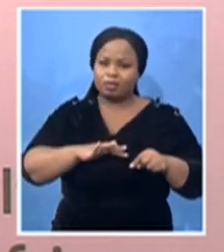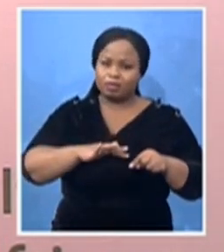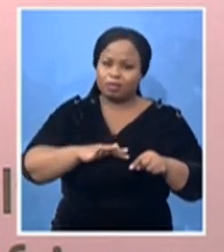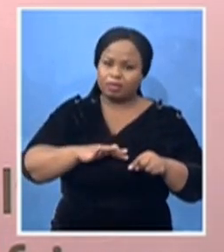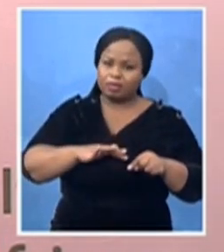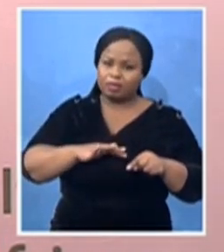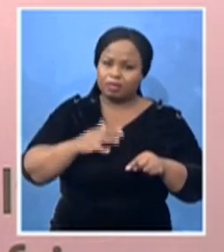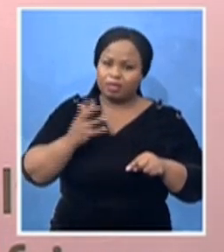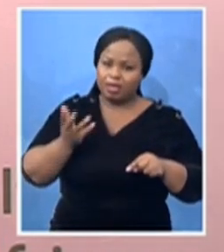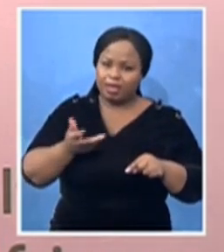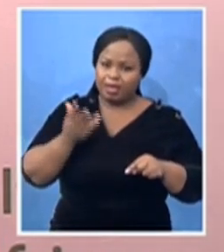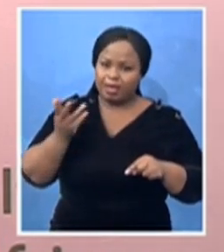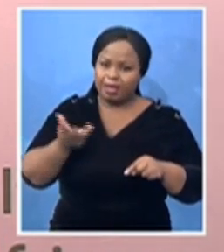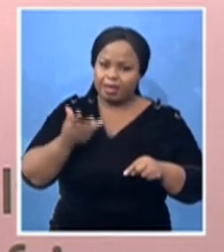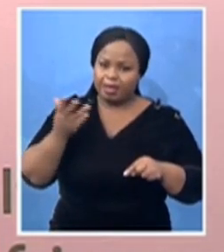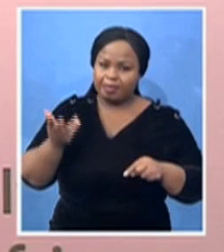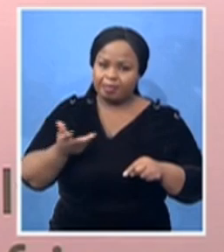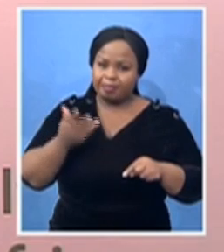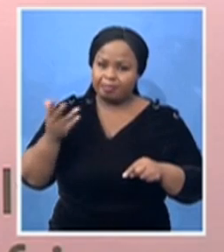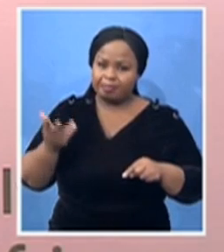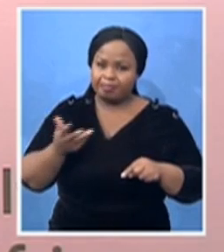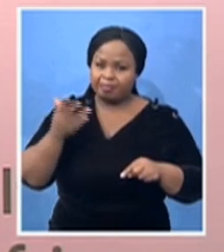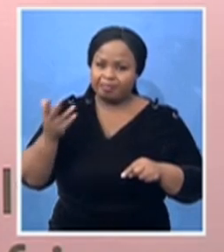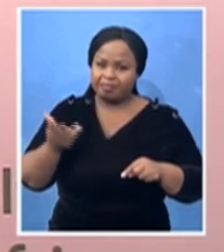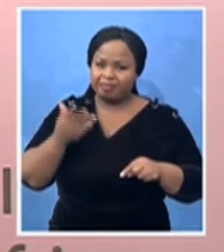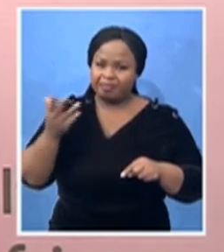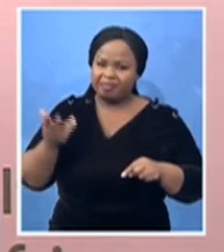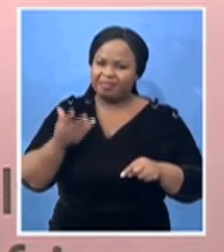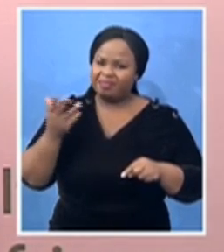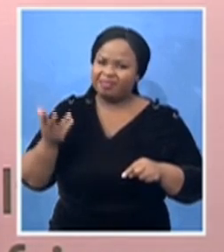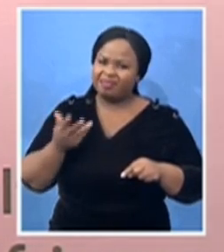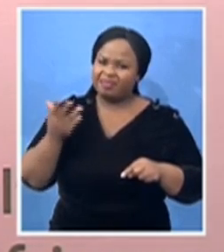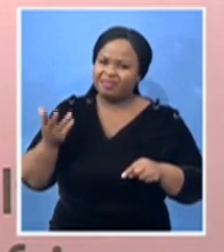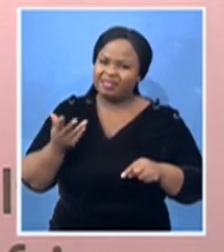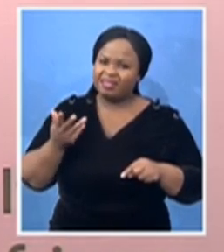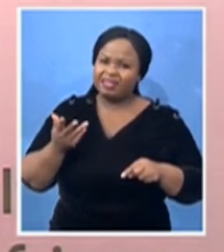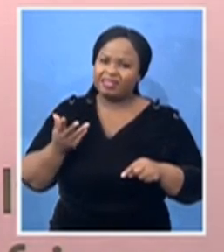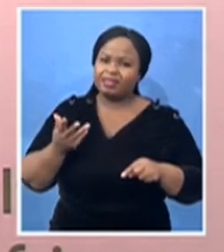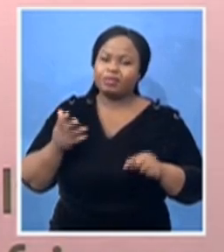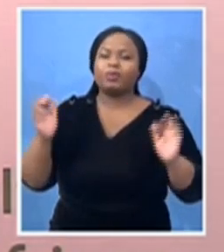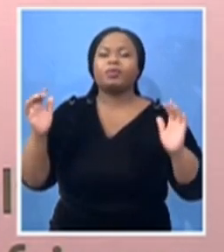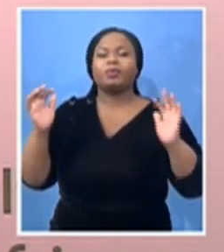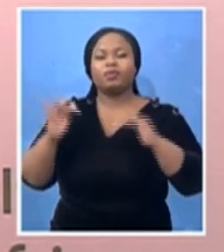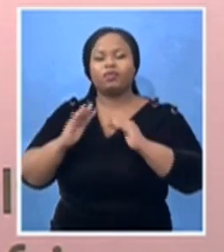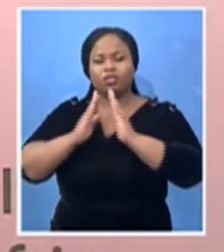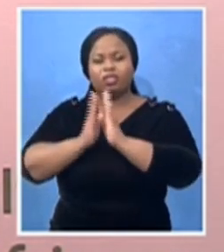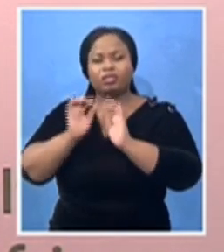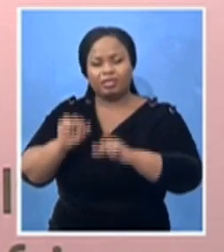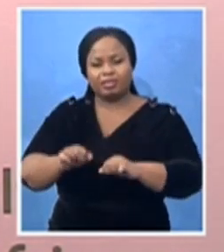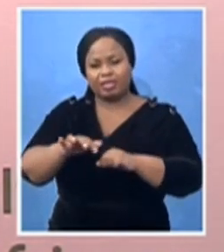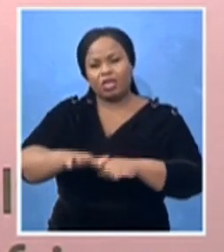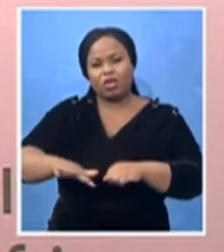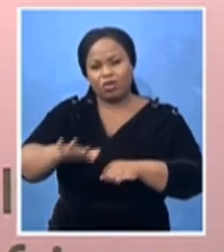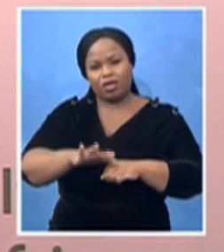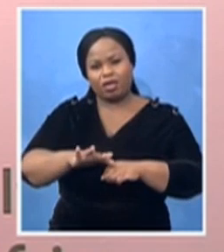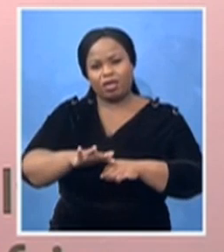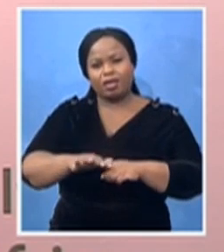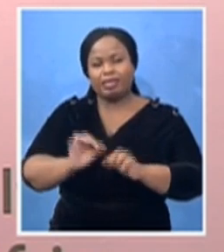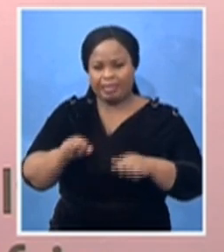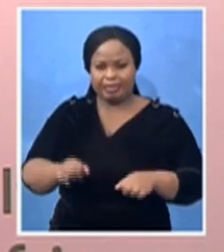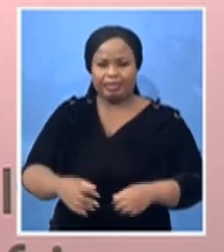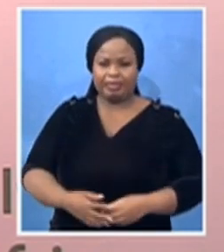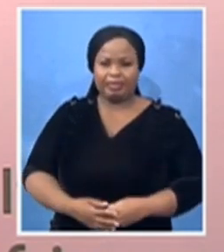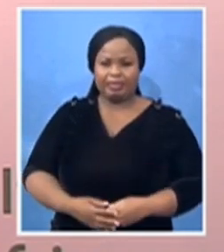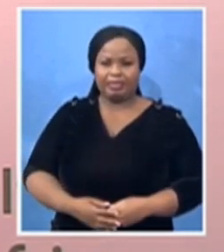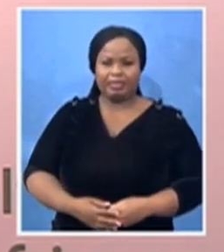which one did I miss? Synagogue, that's the word I'm looking for, sorry. Thank you. And all the places of worship,